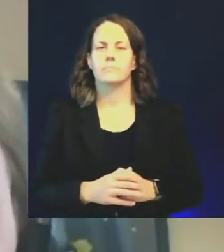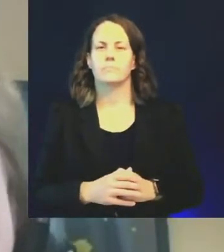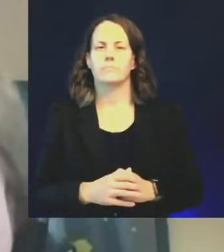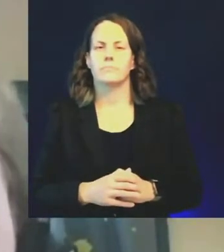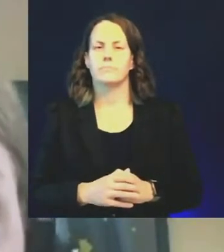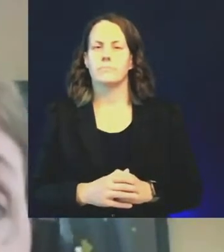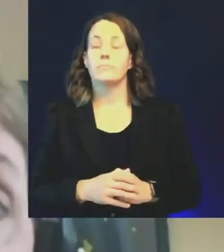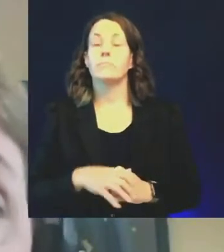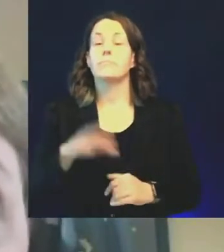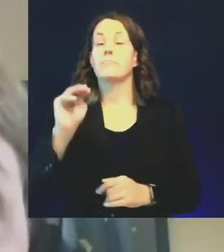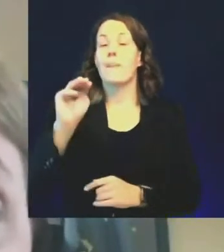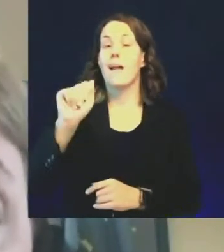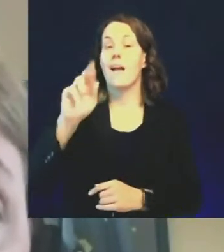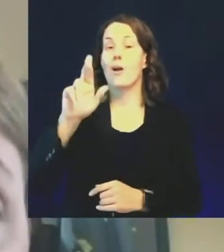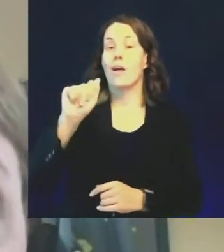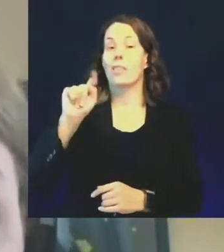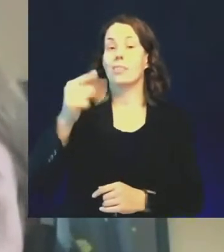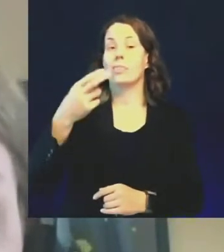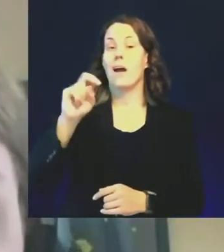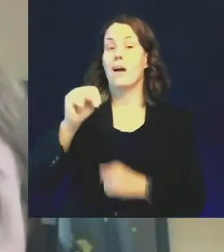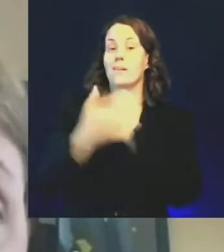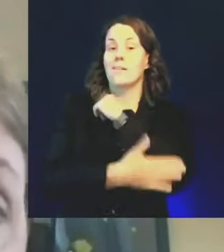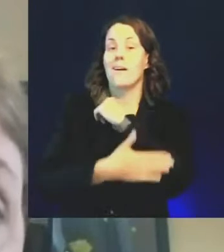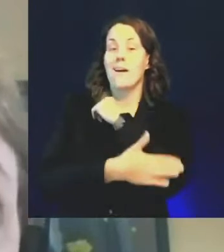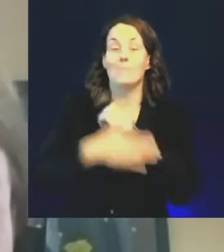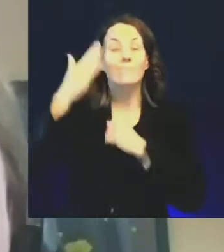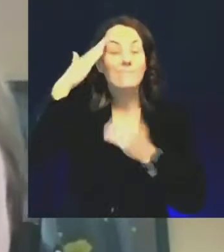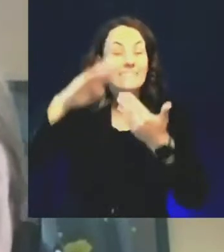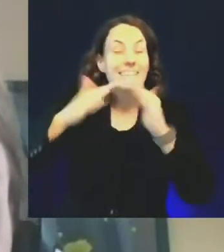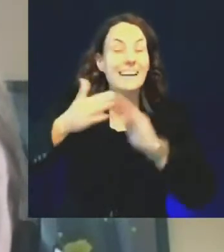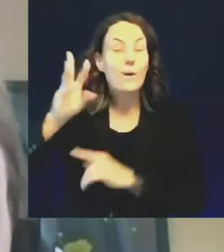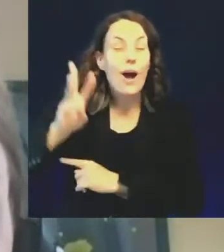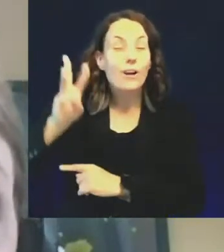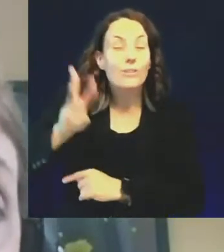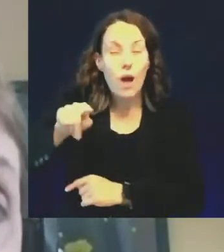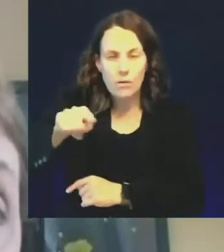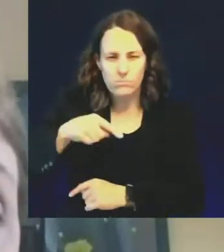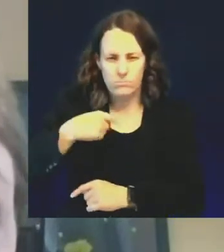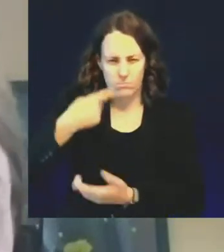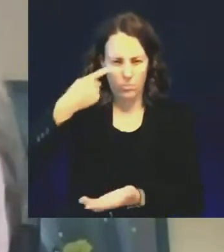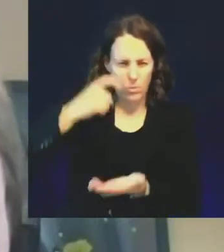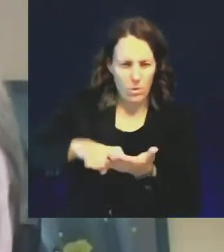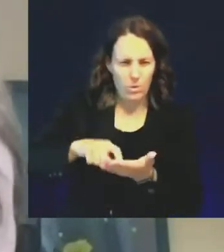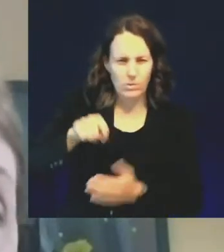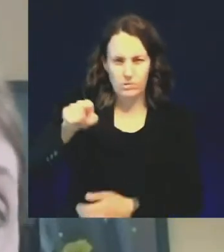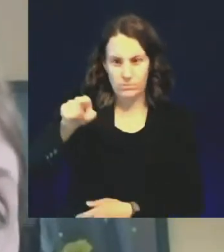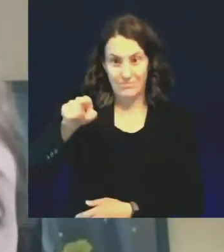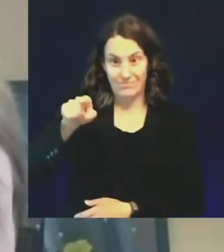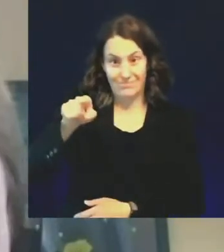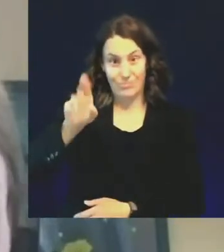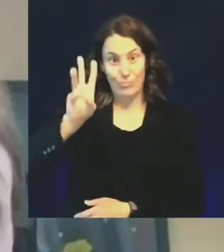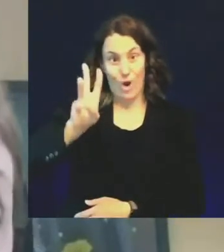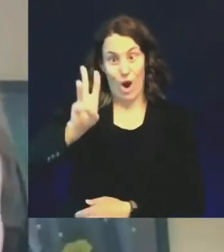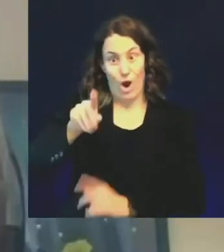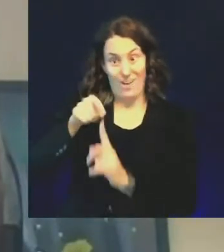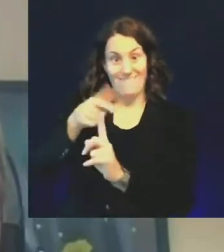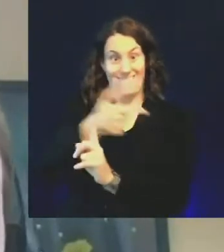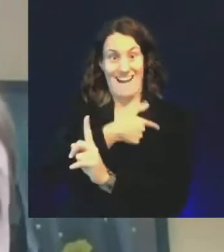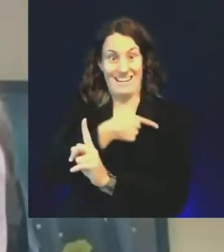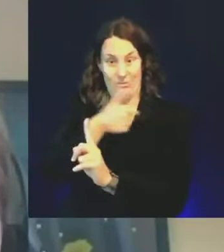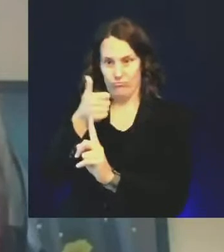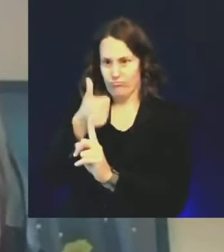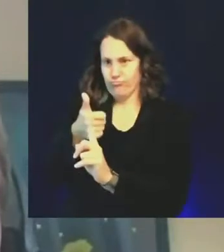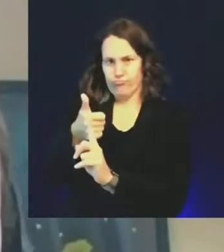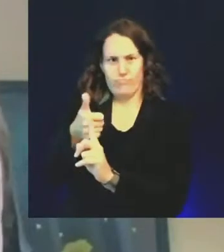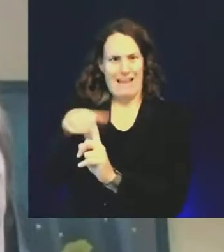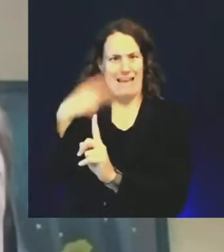Wausau, you're seeing higher vaccination rates. And when you go out into the county, in the countries and byways around